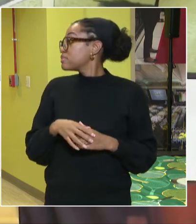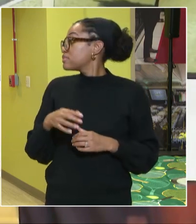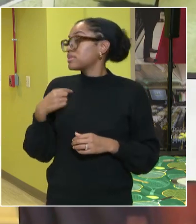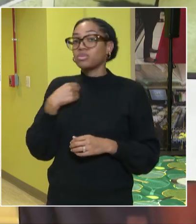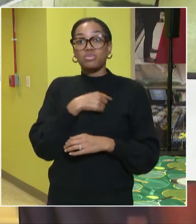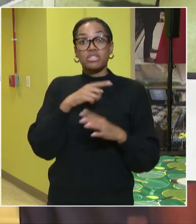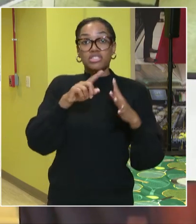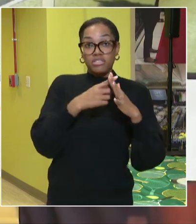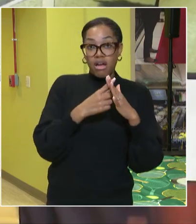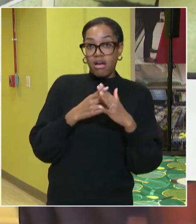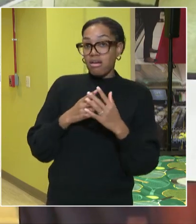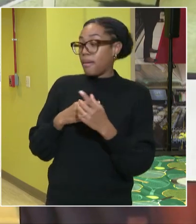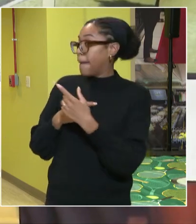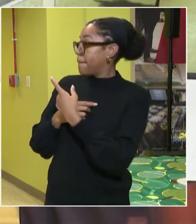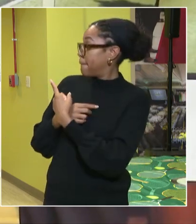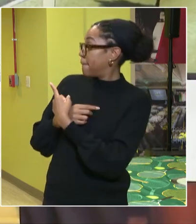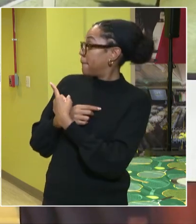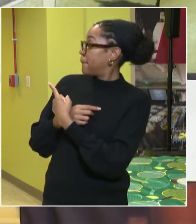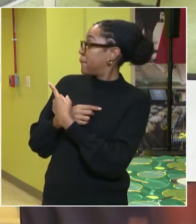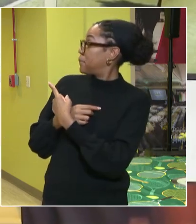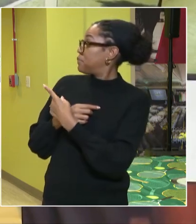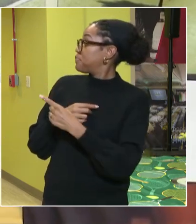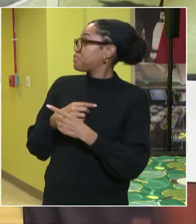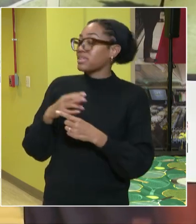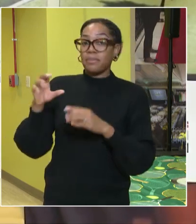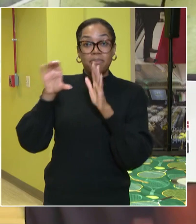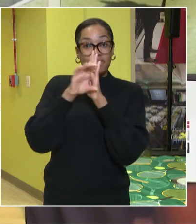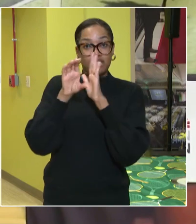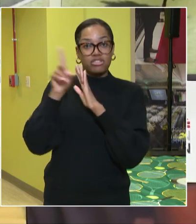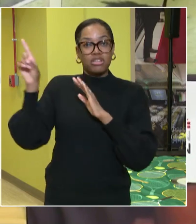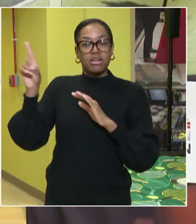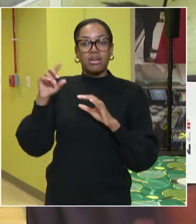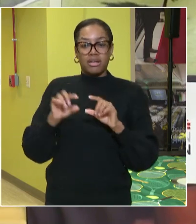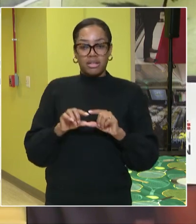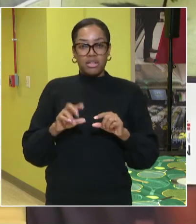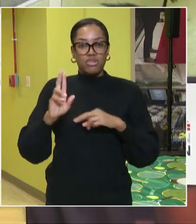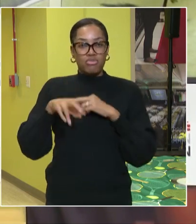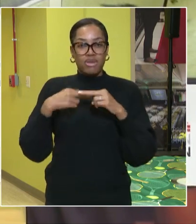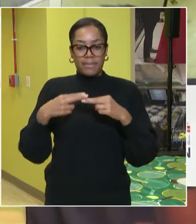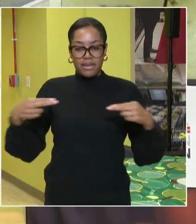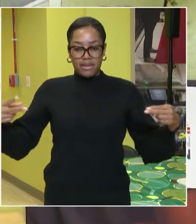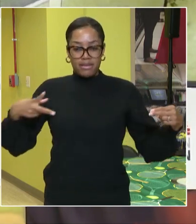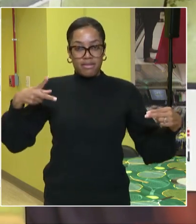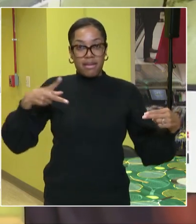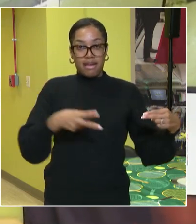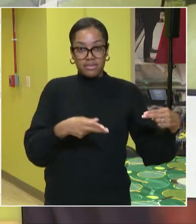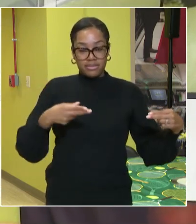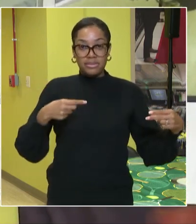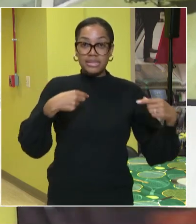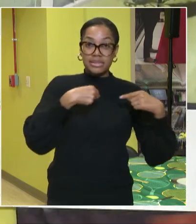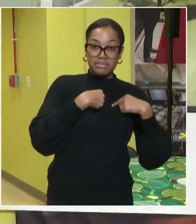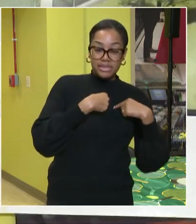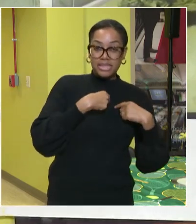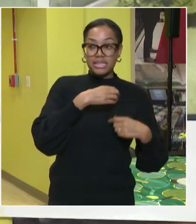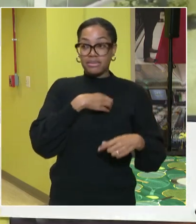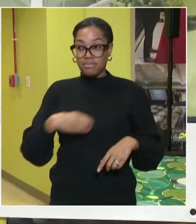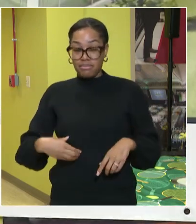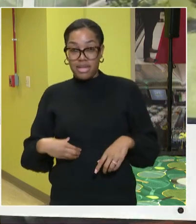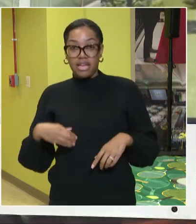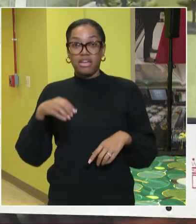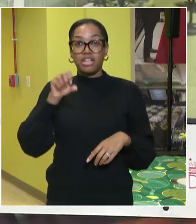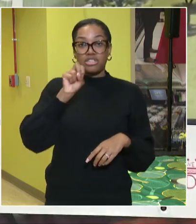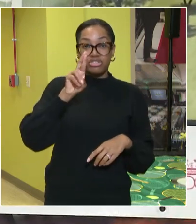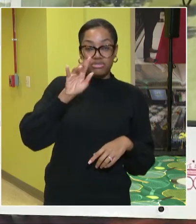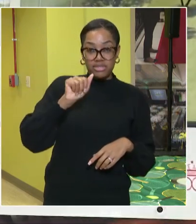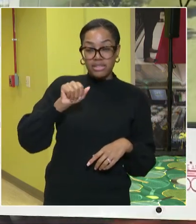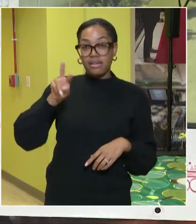over here, that was the ribbon cutting of the first center. That's Mayor Williams, that's me, that's Venus, Serena Venus,